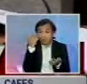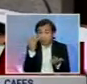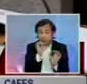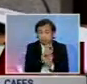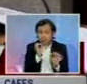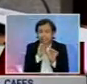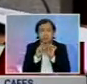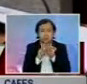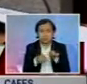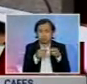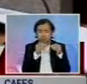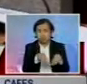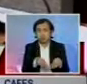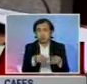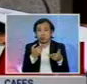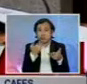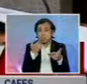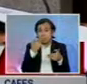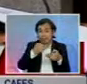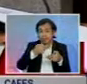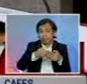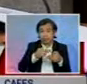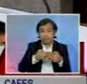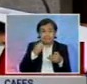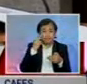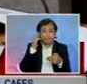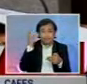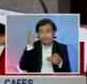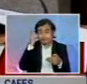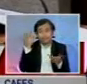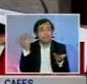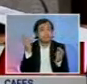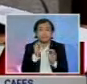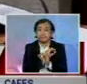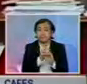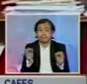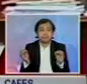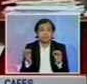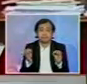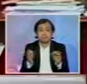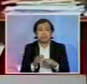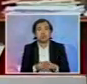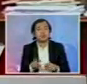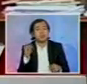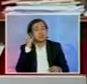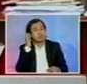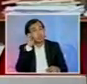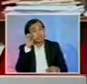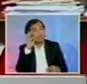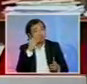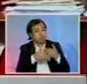in here of this acquisition being participated in by the respondent. Unless the prosecution can establish